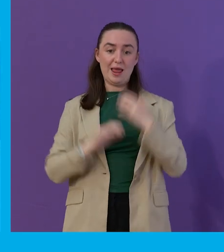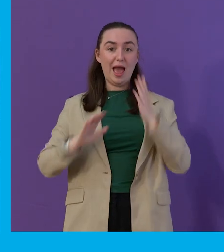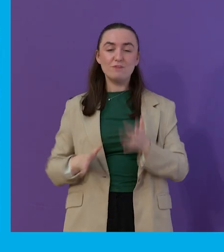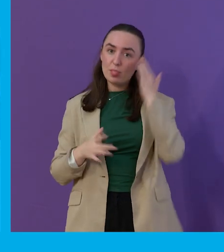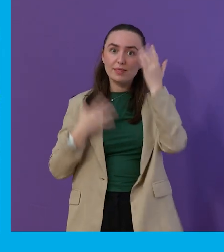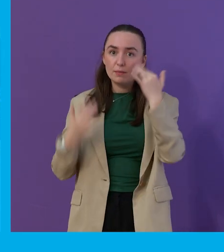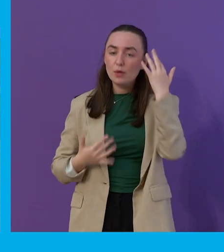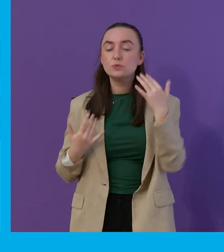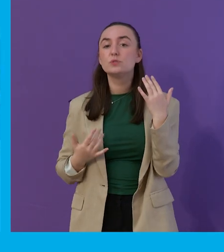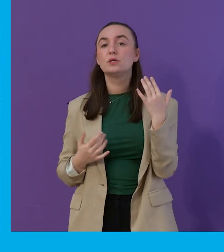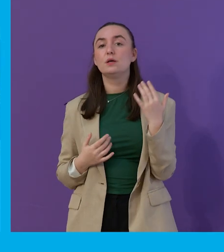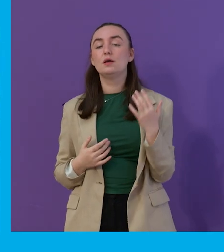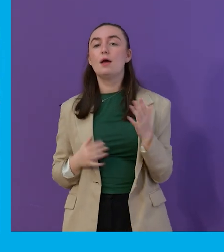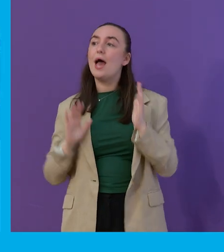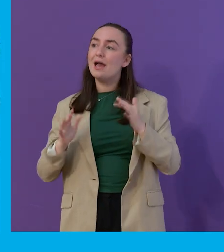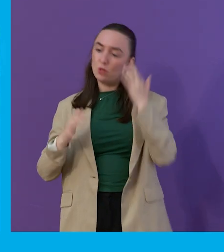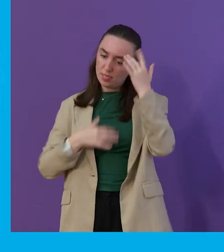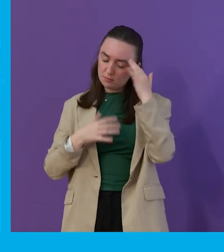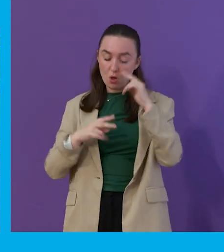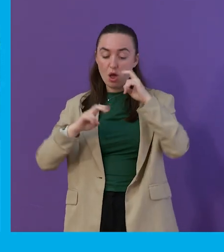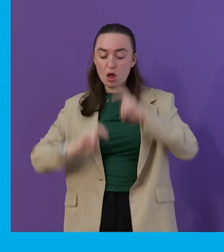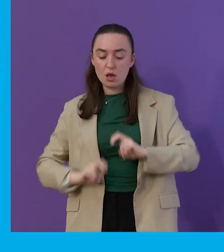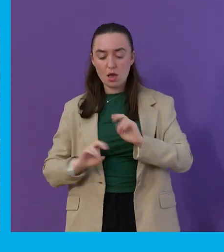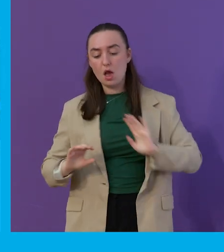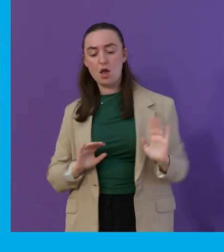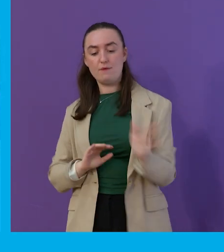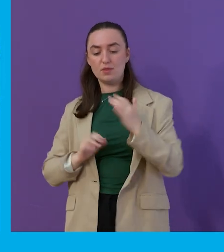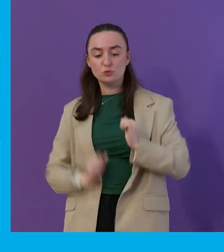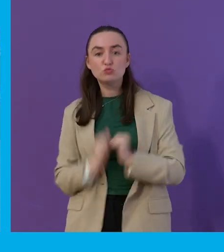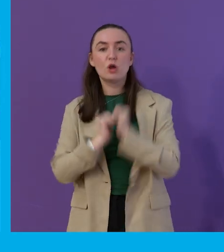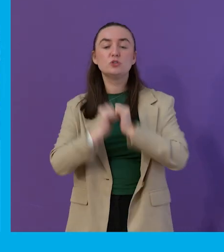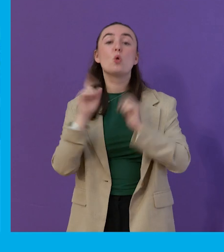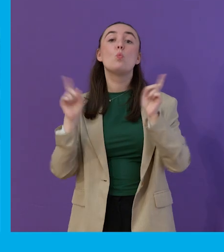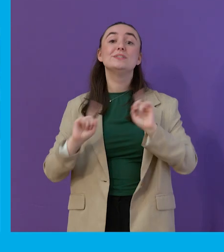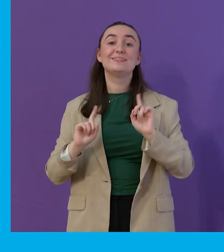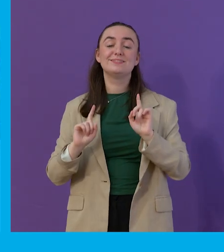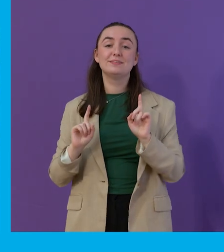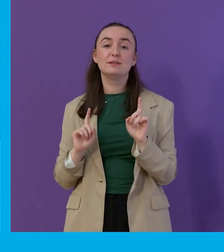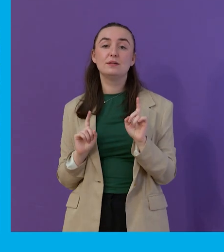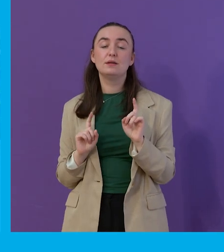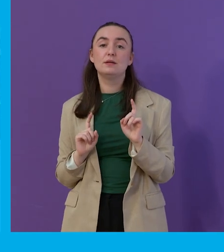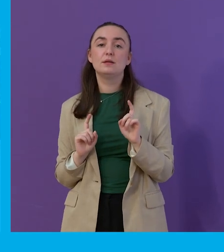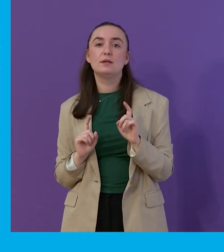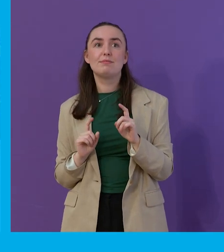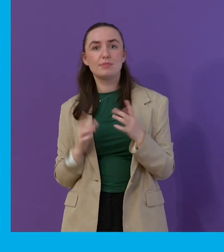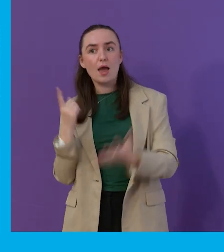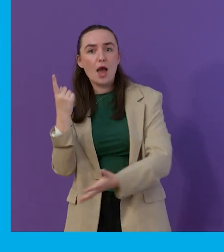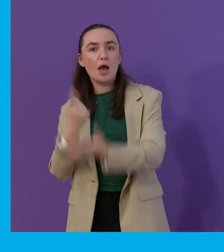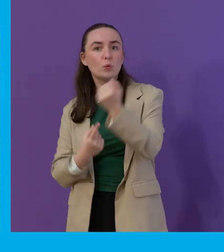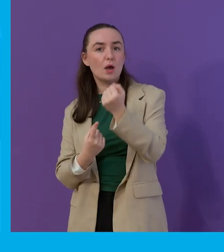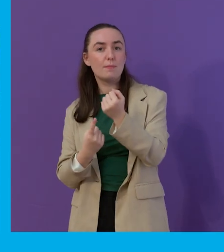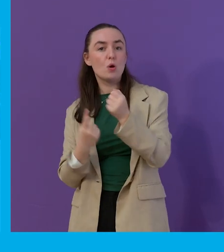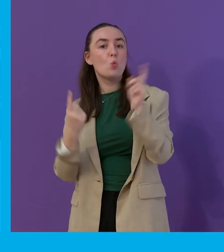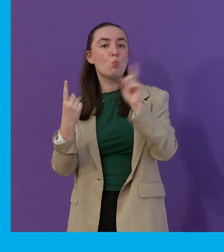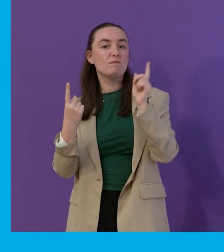in that equation. Let's look at everything and say, what is the structure here? Is it delivering the outcomes we want for the people we all are here to serve